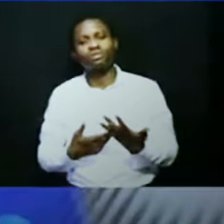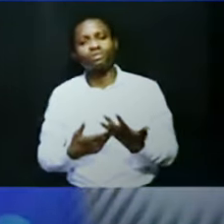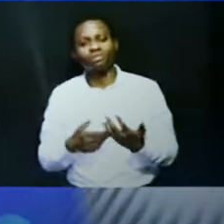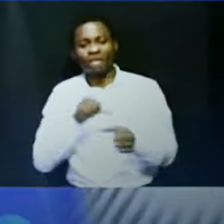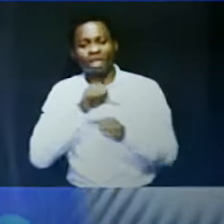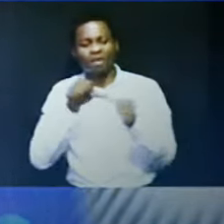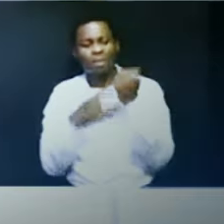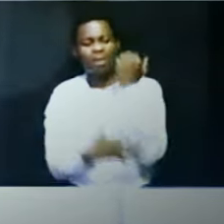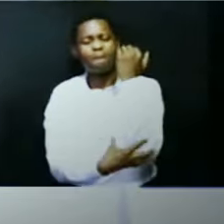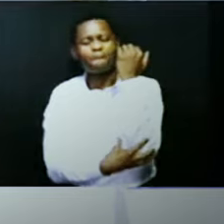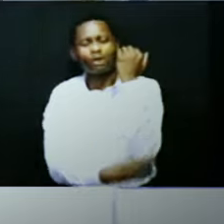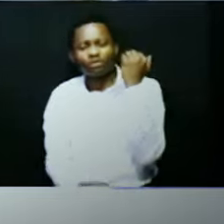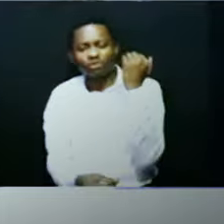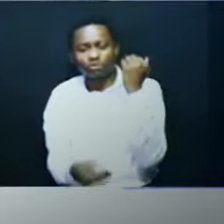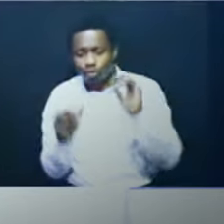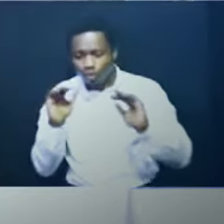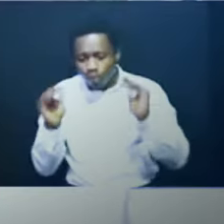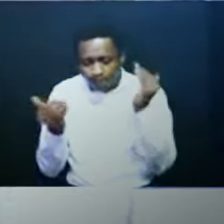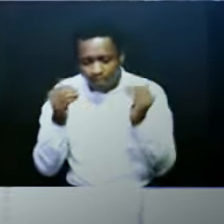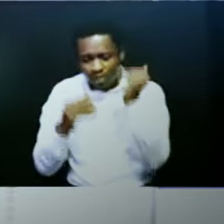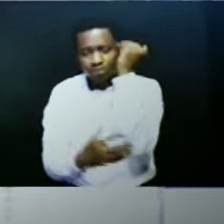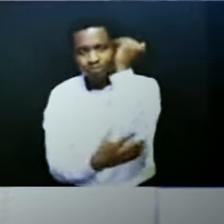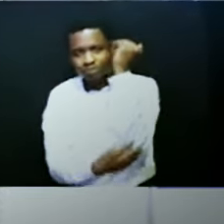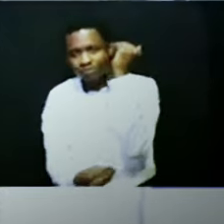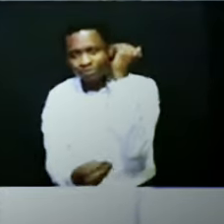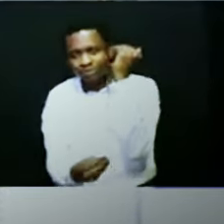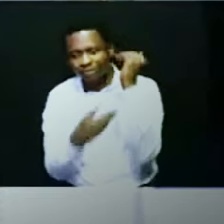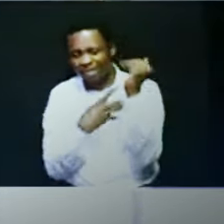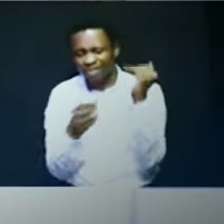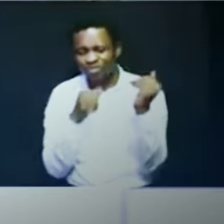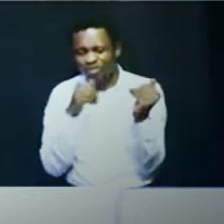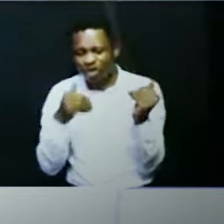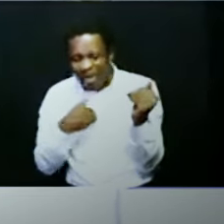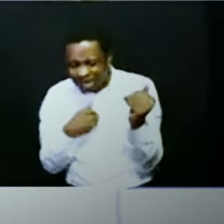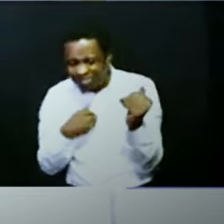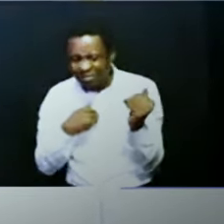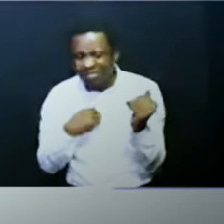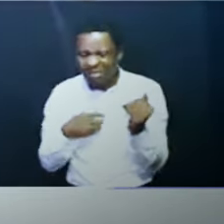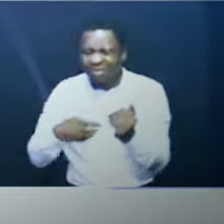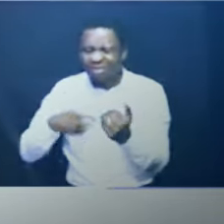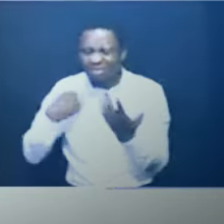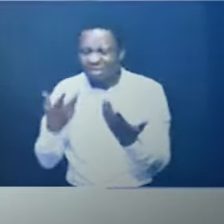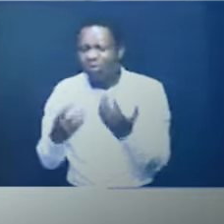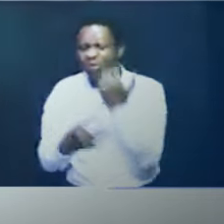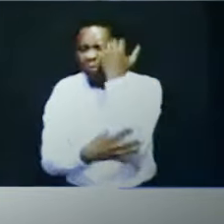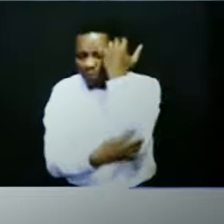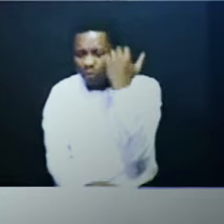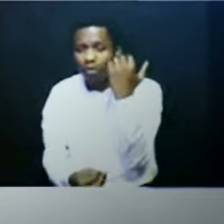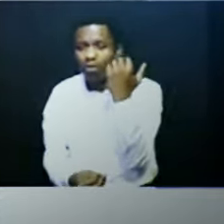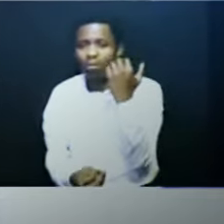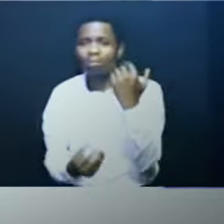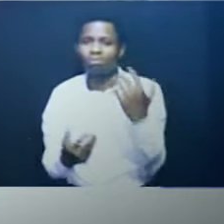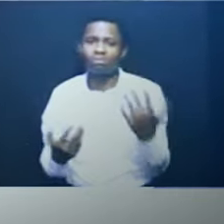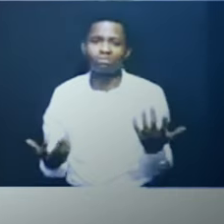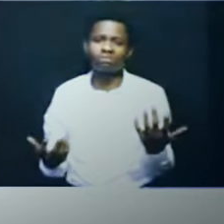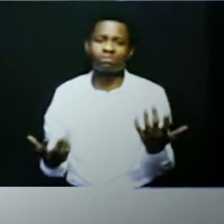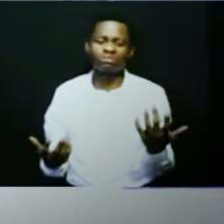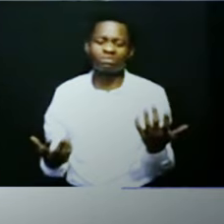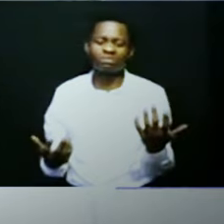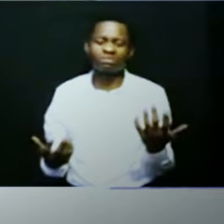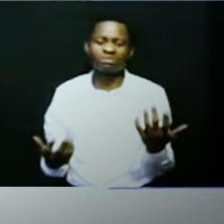poverty, we di we atoto hia ho and lack. Ni bia ubeko akọ che ahochiri mu ho a. The God